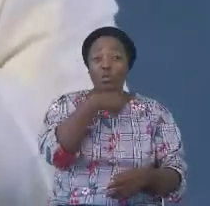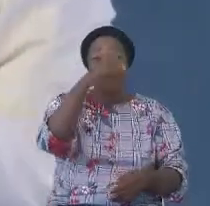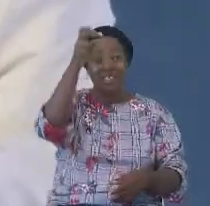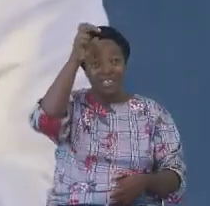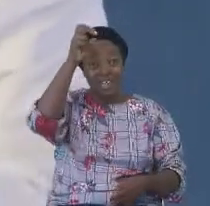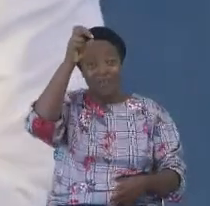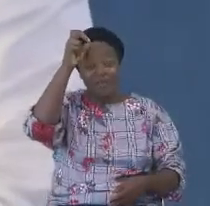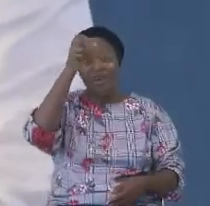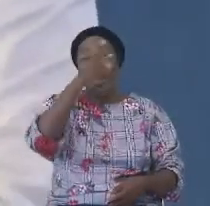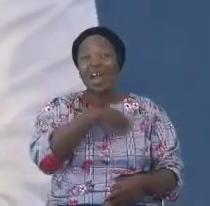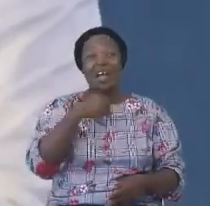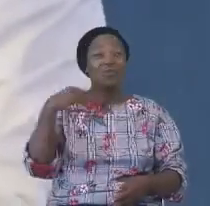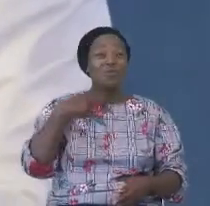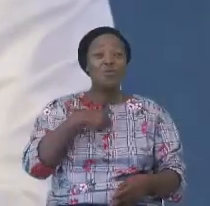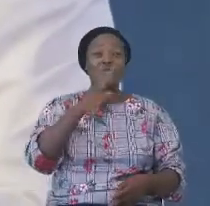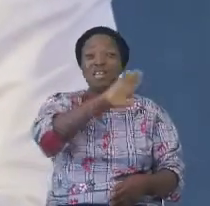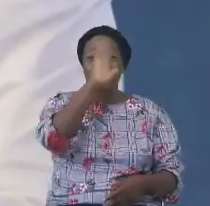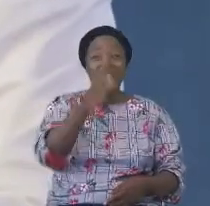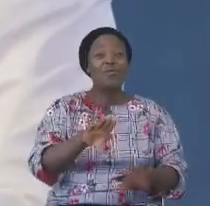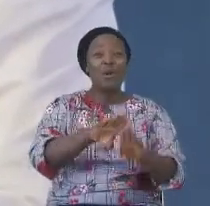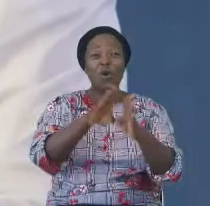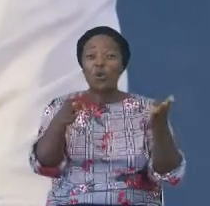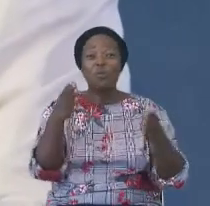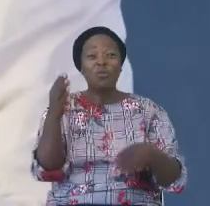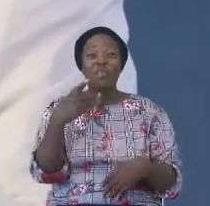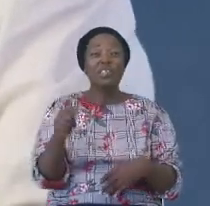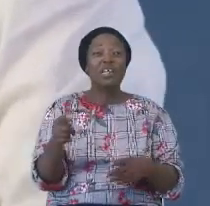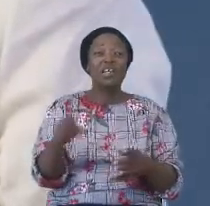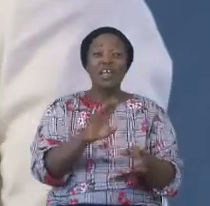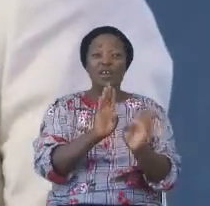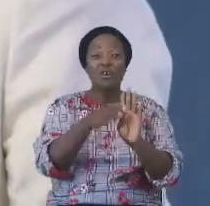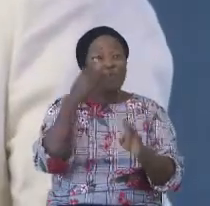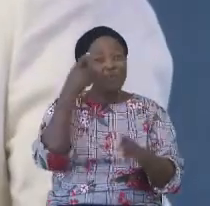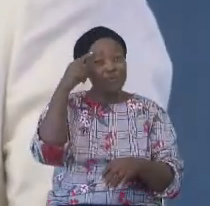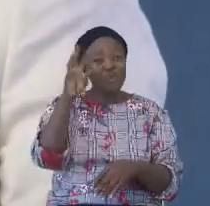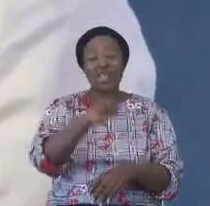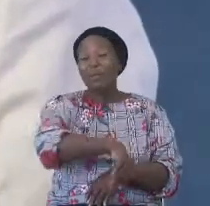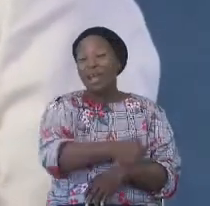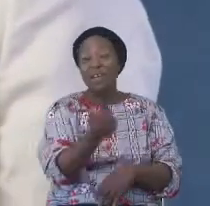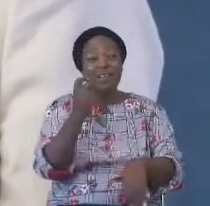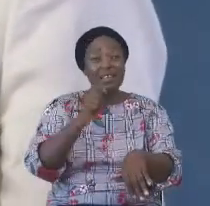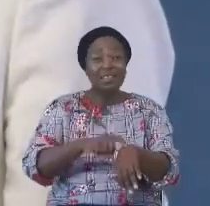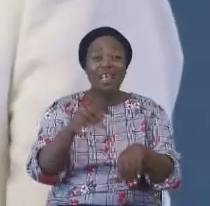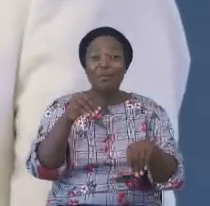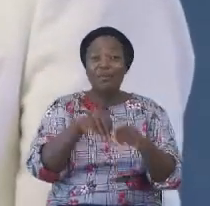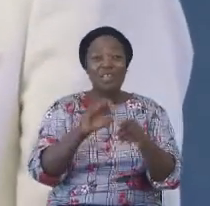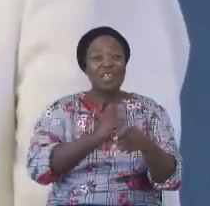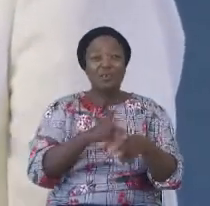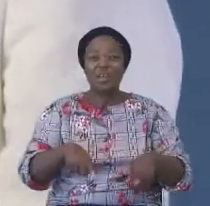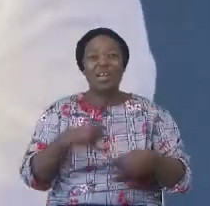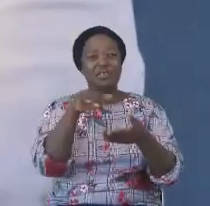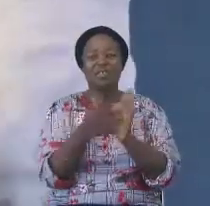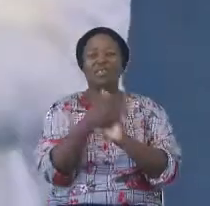Christ is free from that old devil and will never open the door for